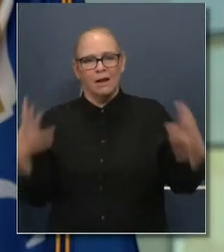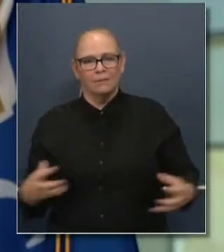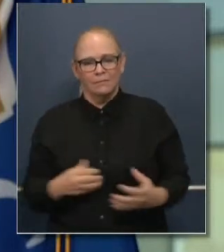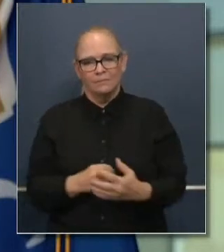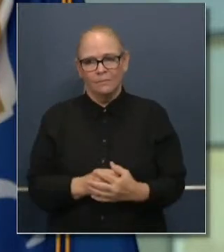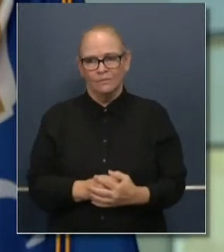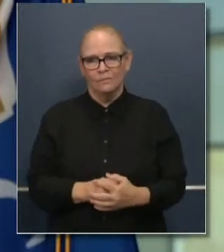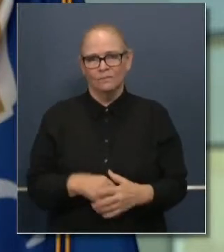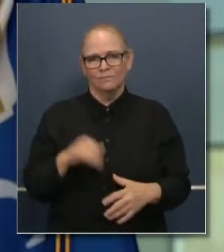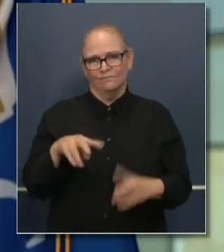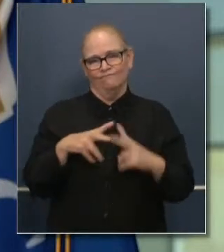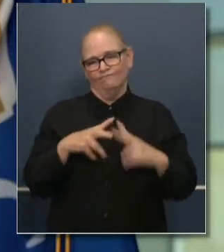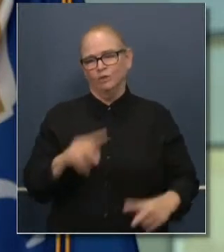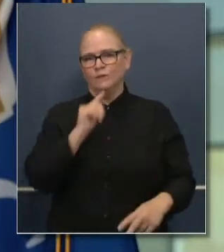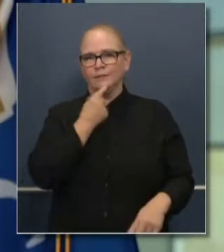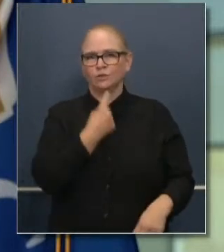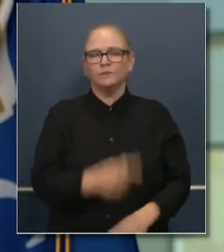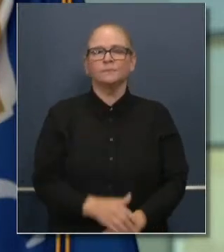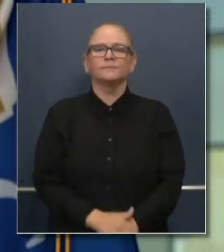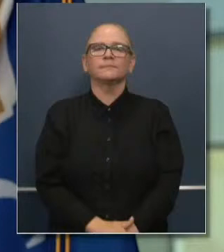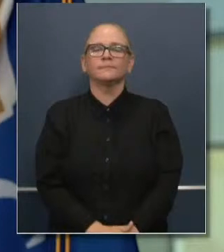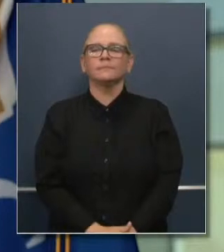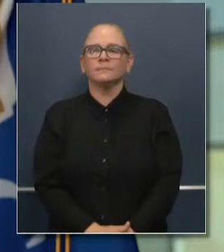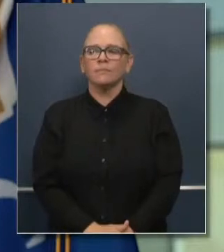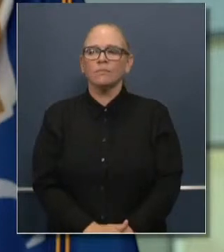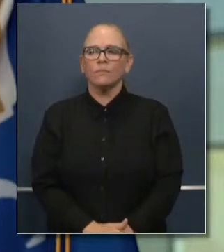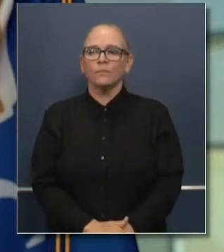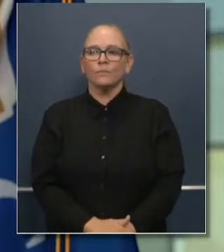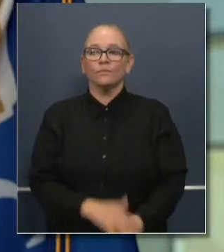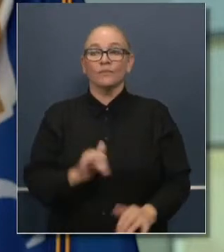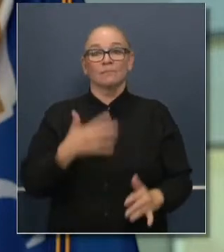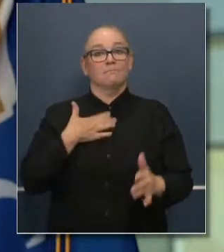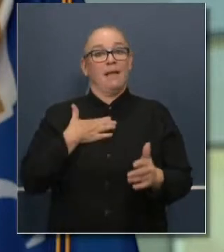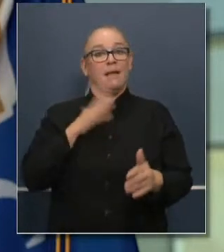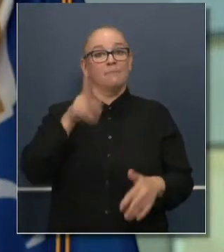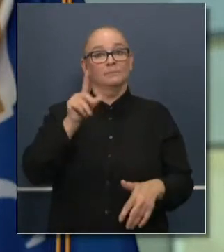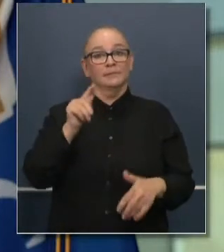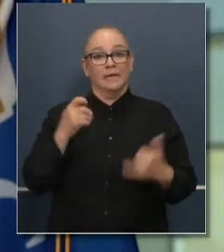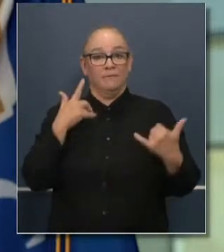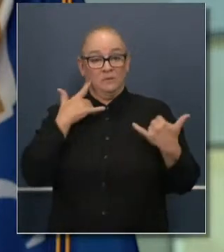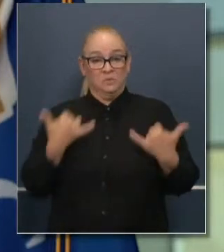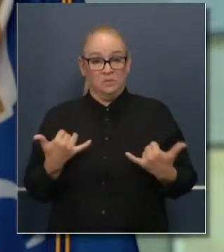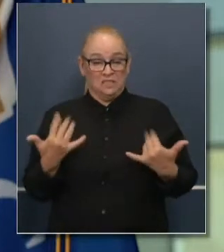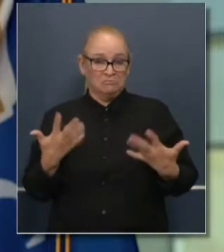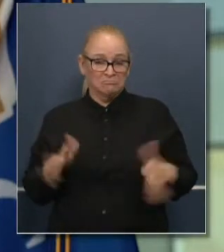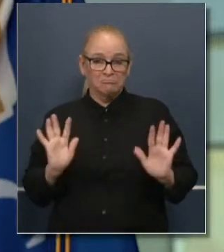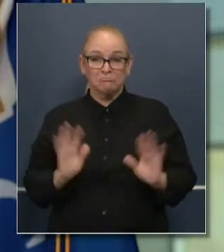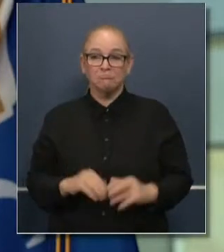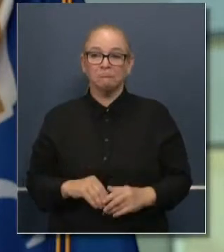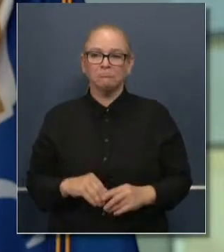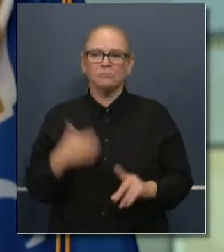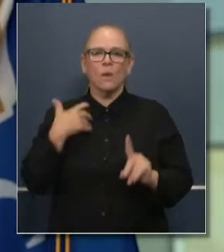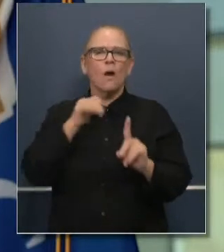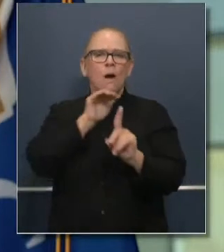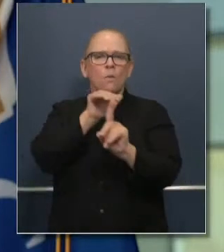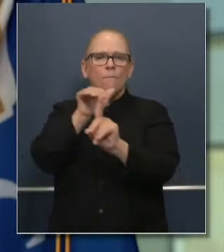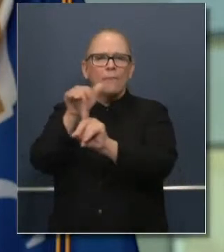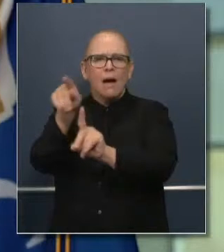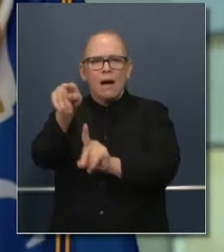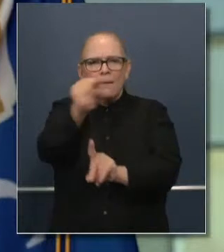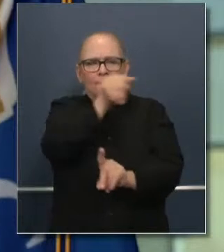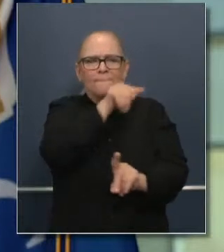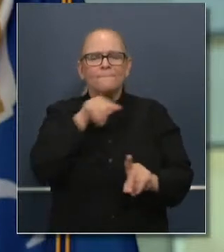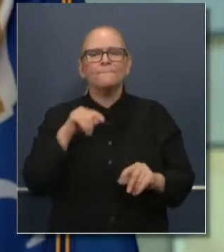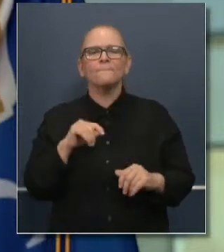with COVID-19. So that's an update on where we are. I again want to remind everybody of the